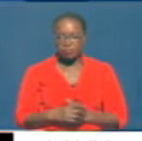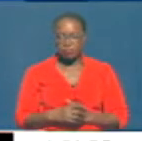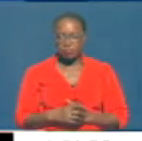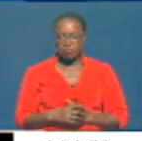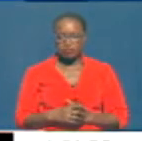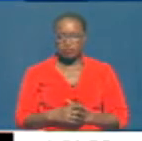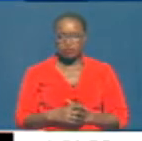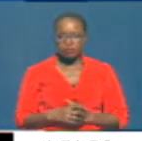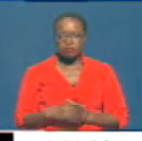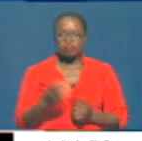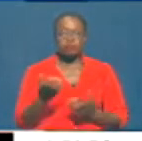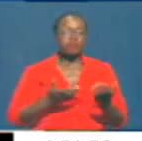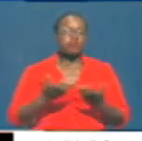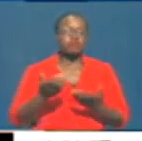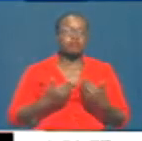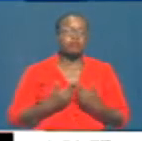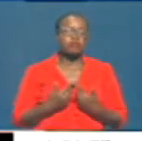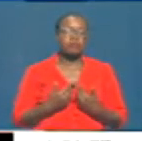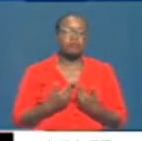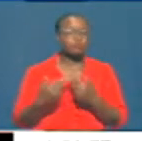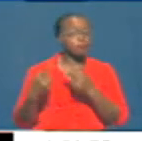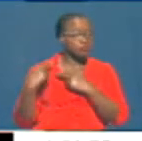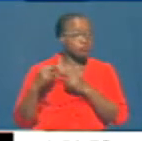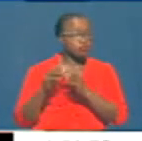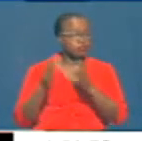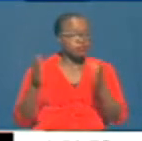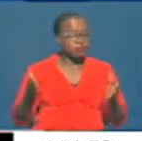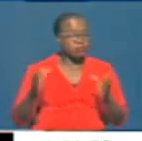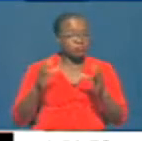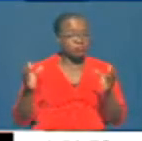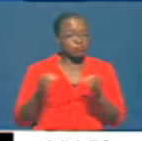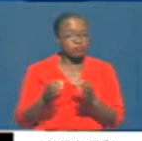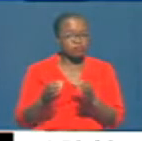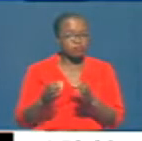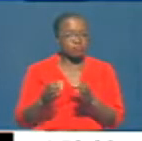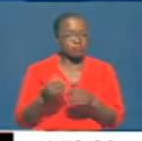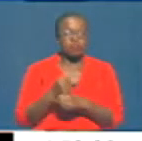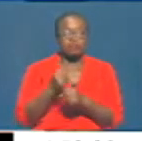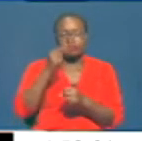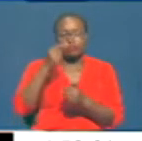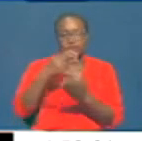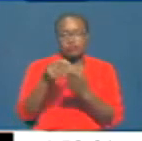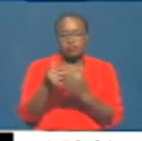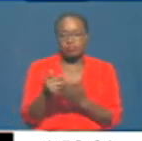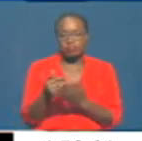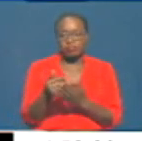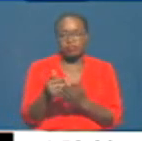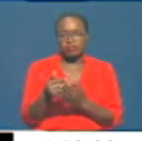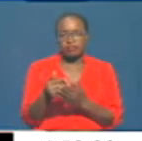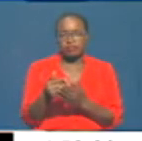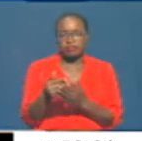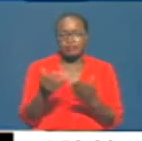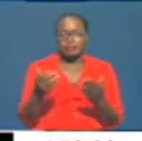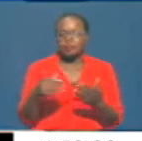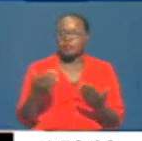That businesses have a wider responsibility in the community than to make money for the shareholders. So everywhere we look